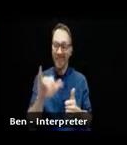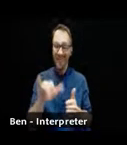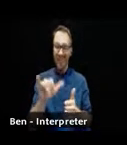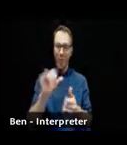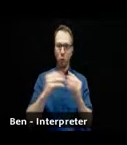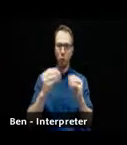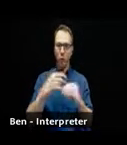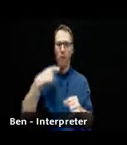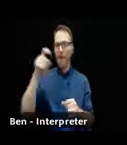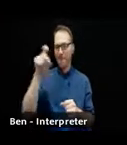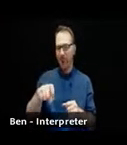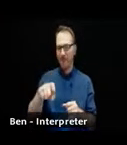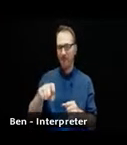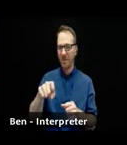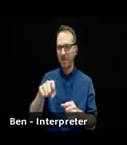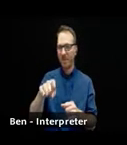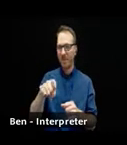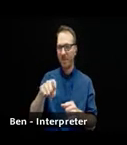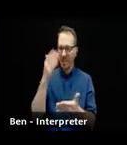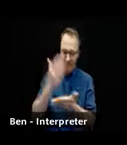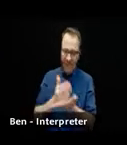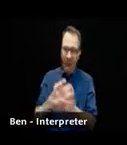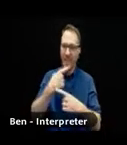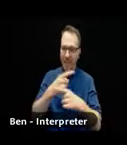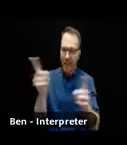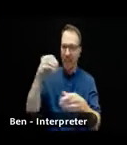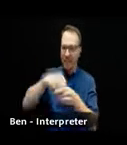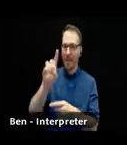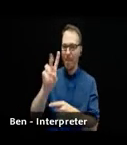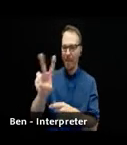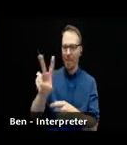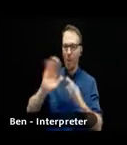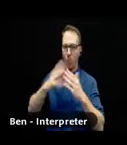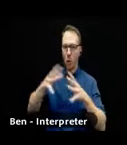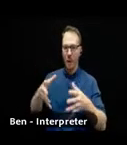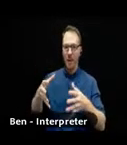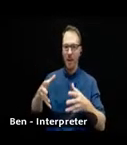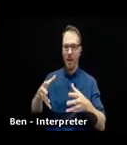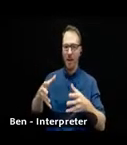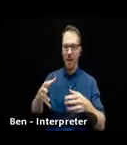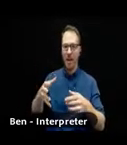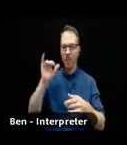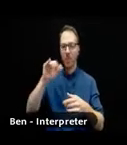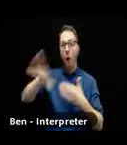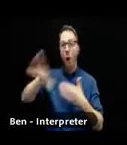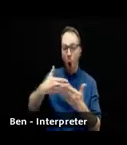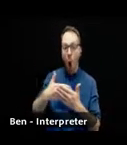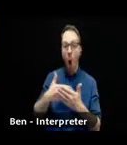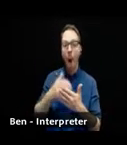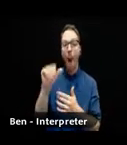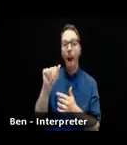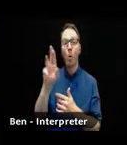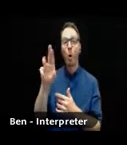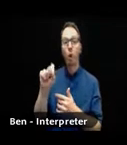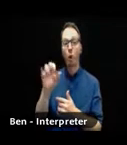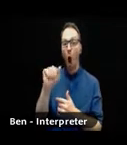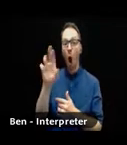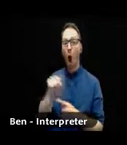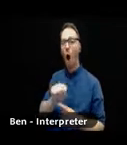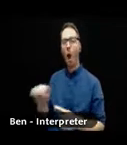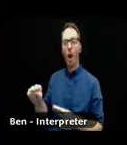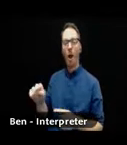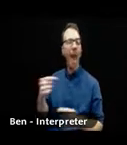need to stop telling inside the domestic violence community, that all abusers are X. I have met